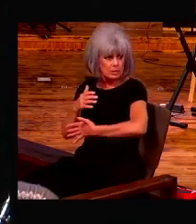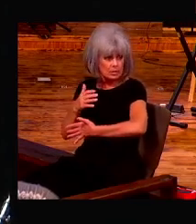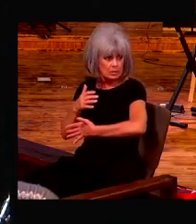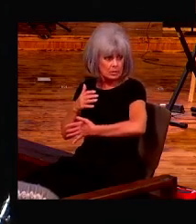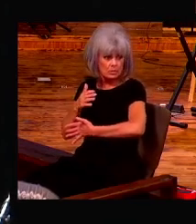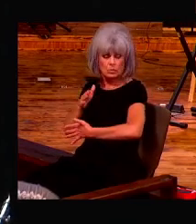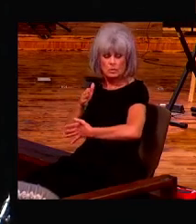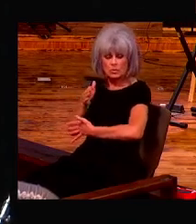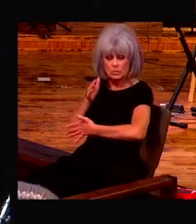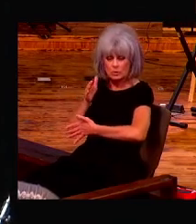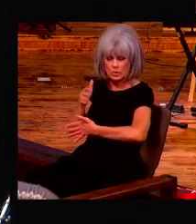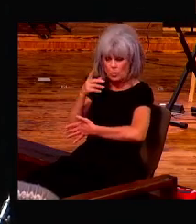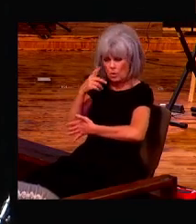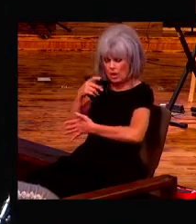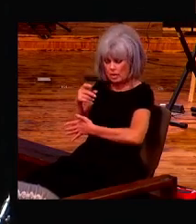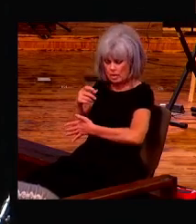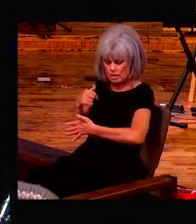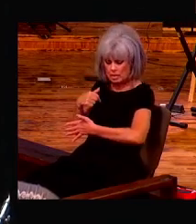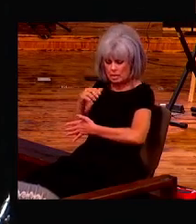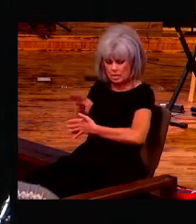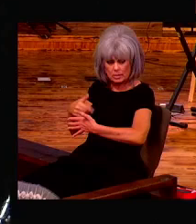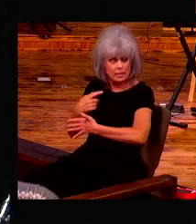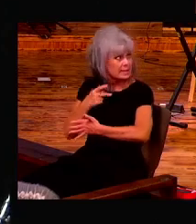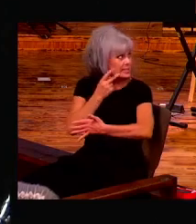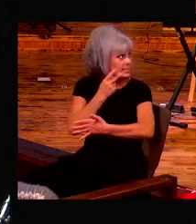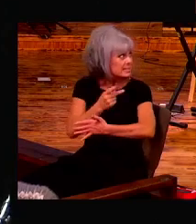cry. And all I see is,